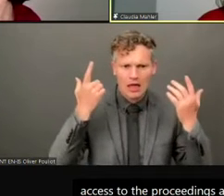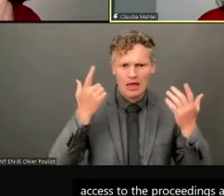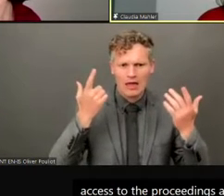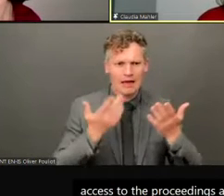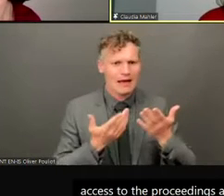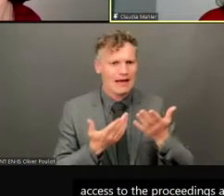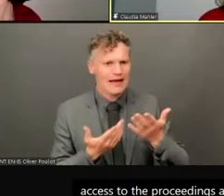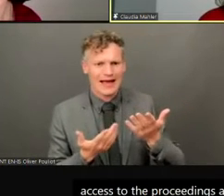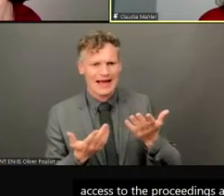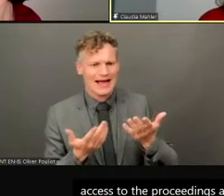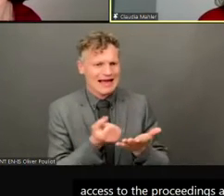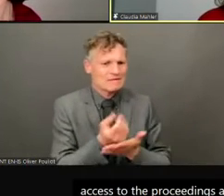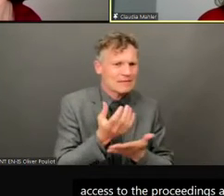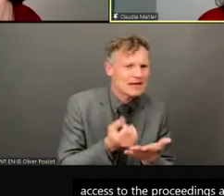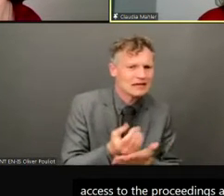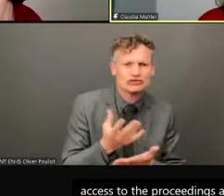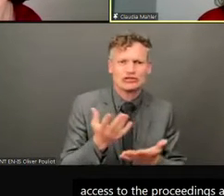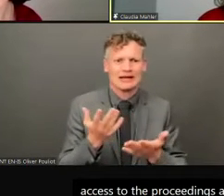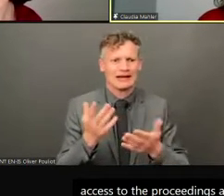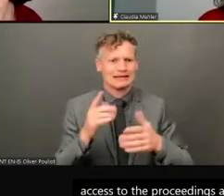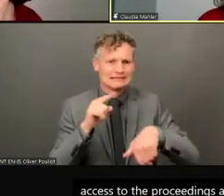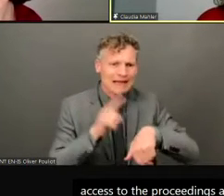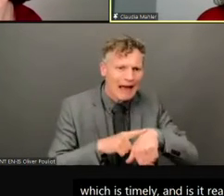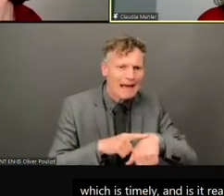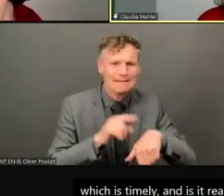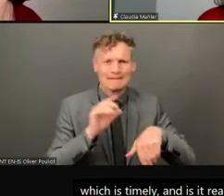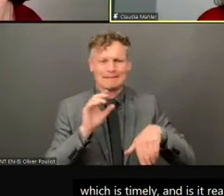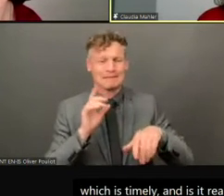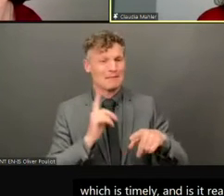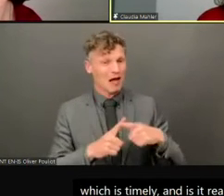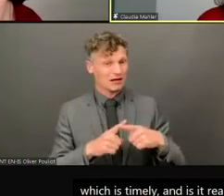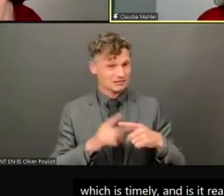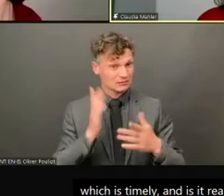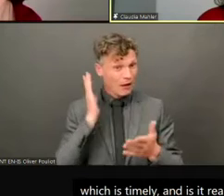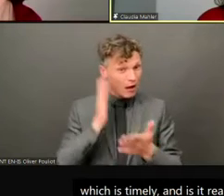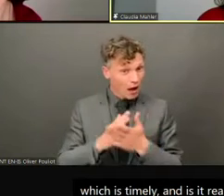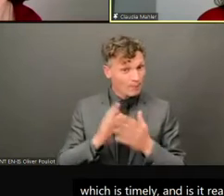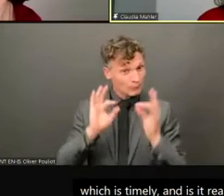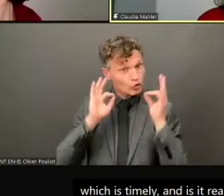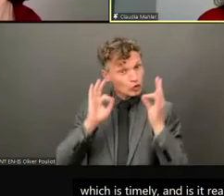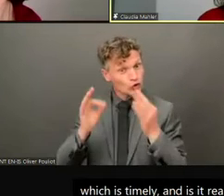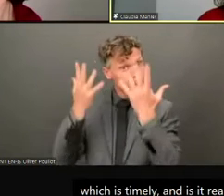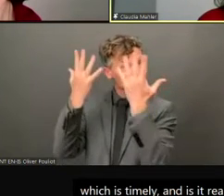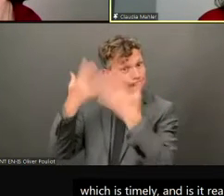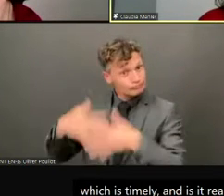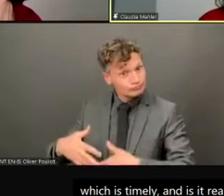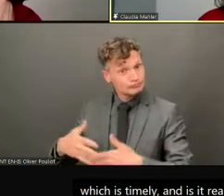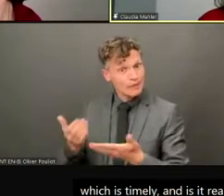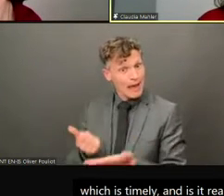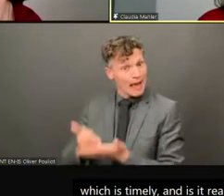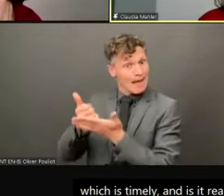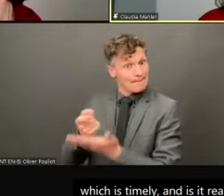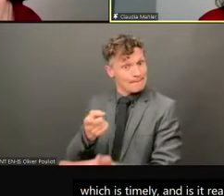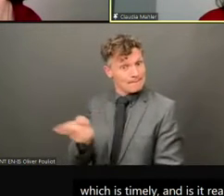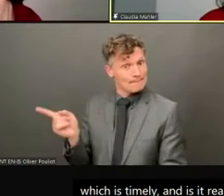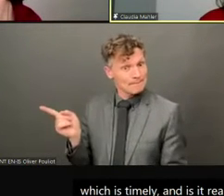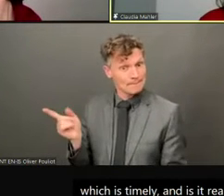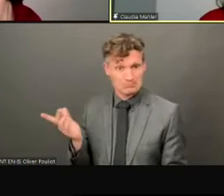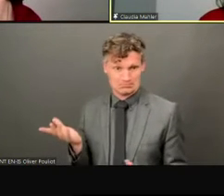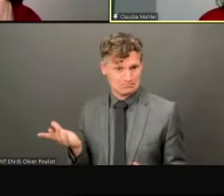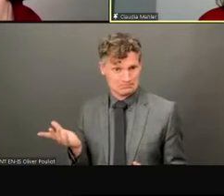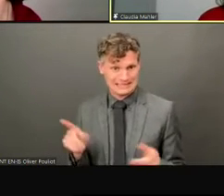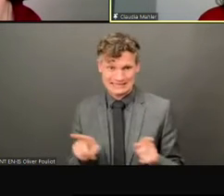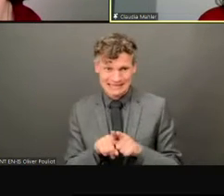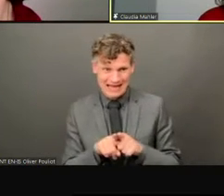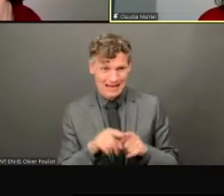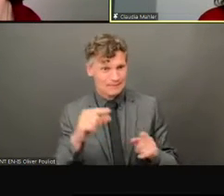them. As Gerald already spelled out, it is more like a burden to go to the court and try